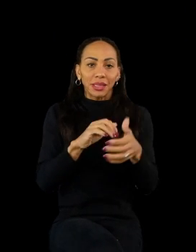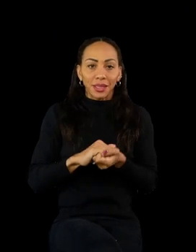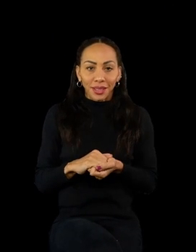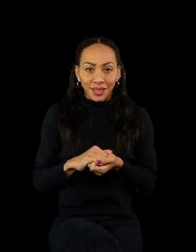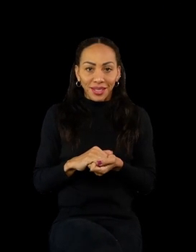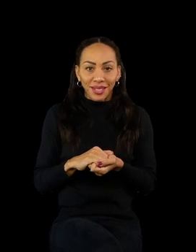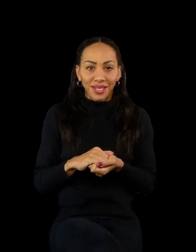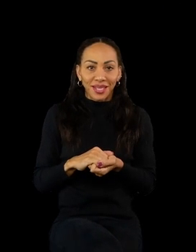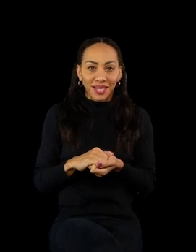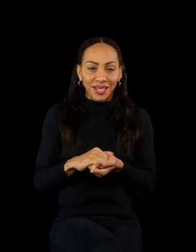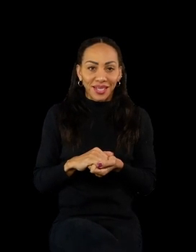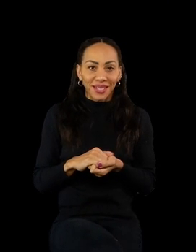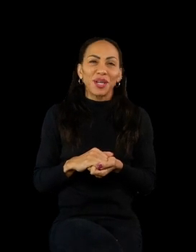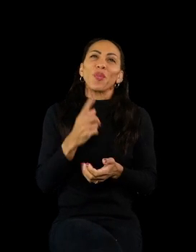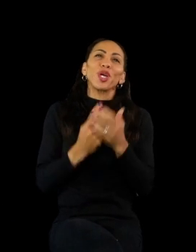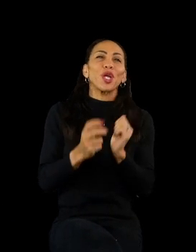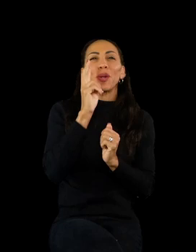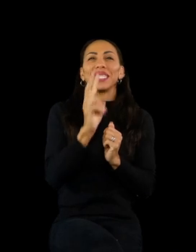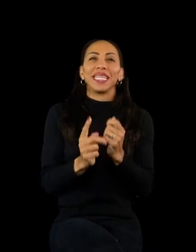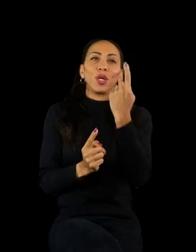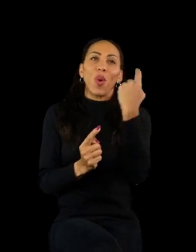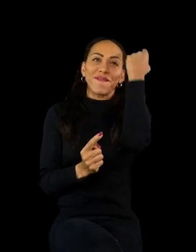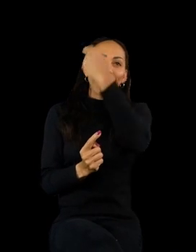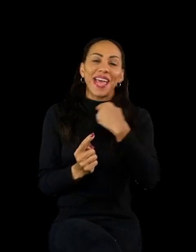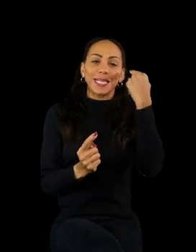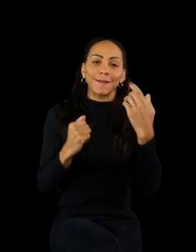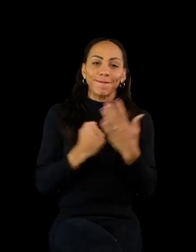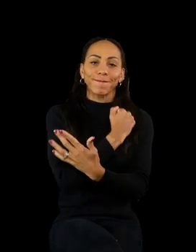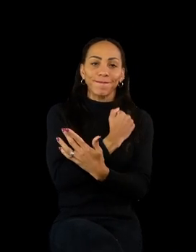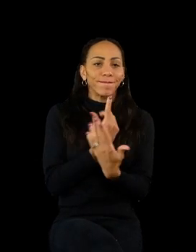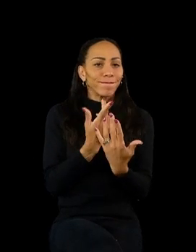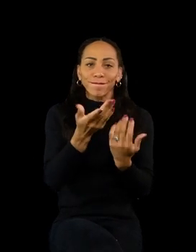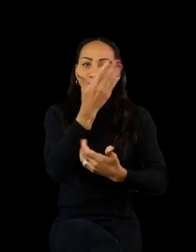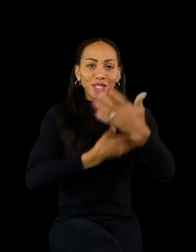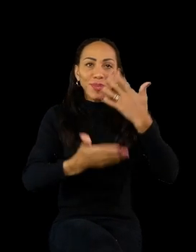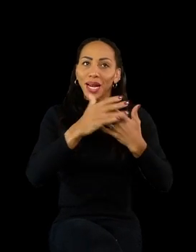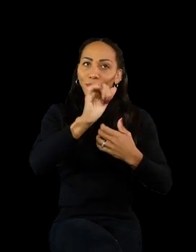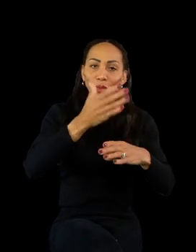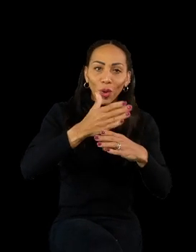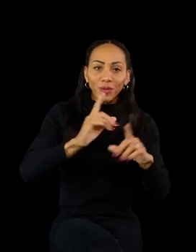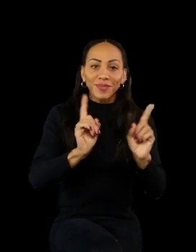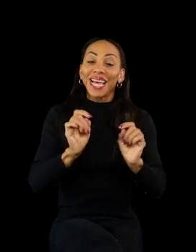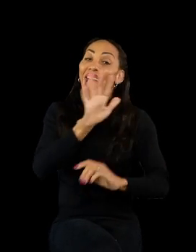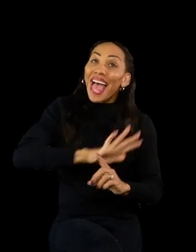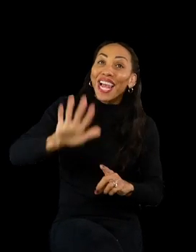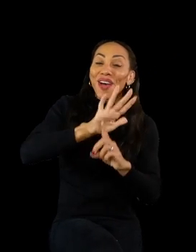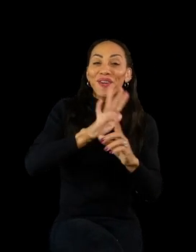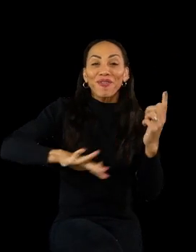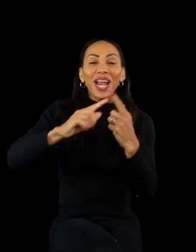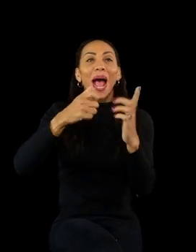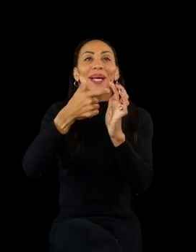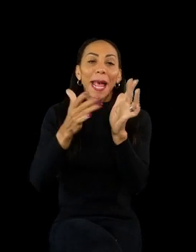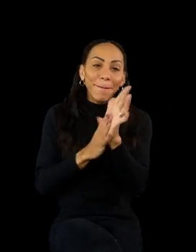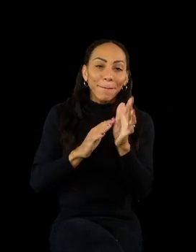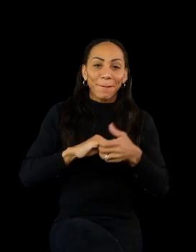who else we got there, and Kim, we can see one face anyway. So tell us who you are and what you're doing.